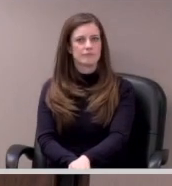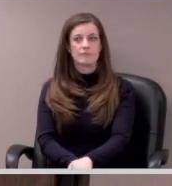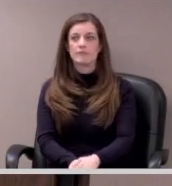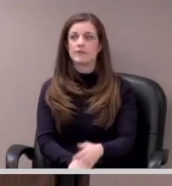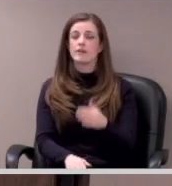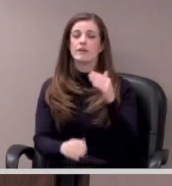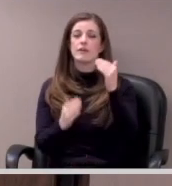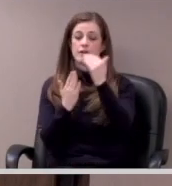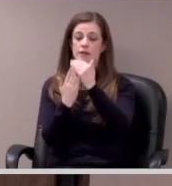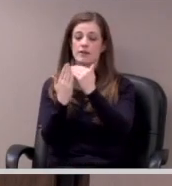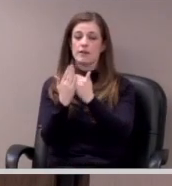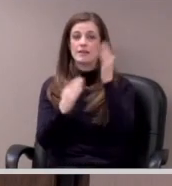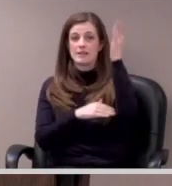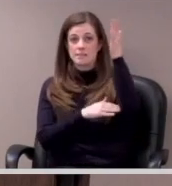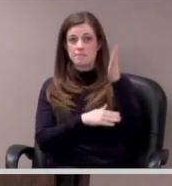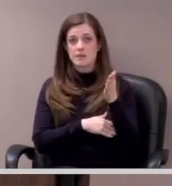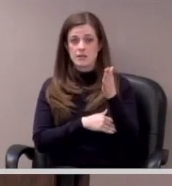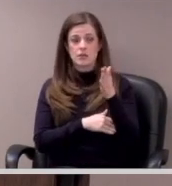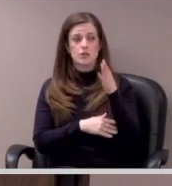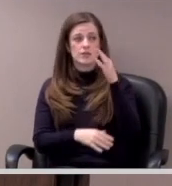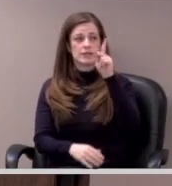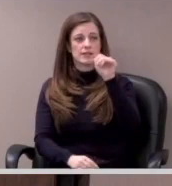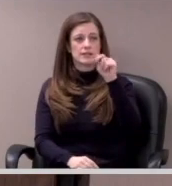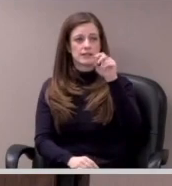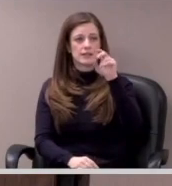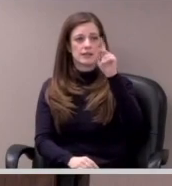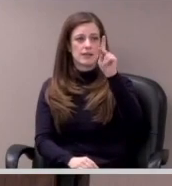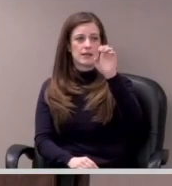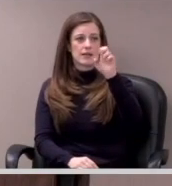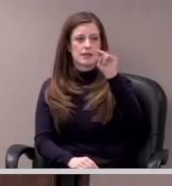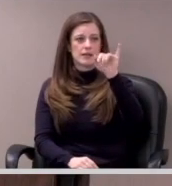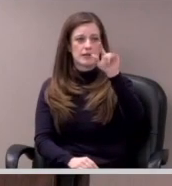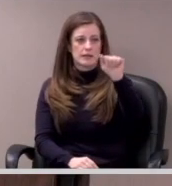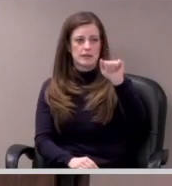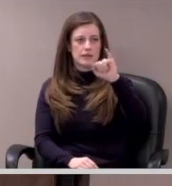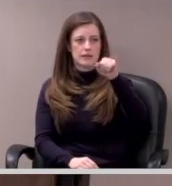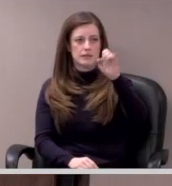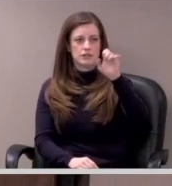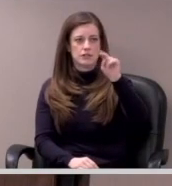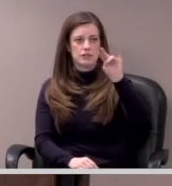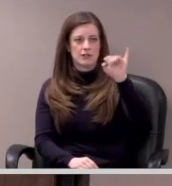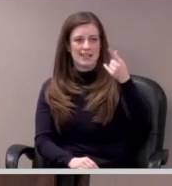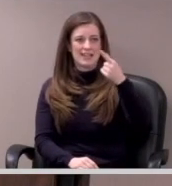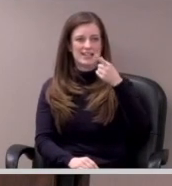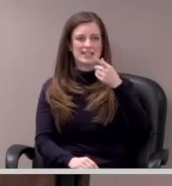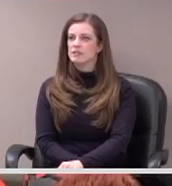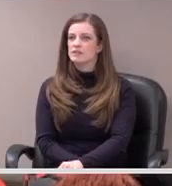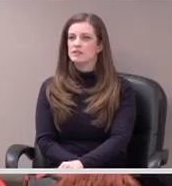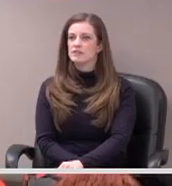Our next speaker is Kenya Jennings. Kenya Jennings, and the topic is security.